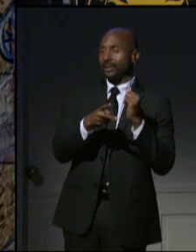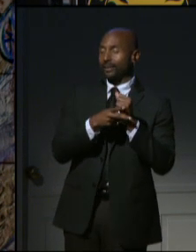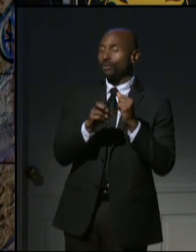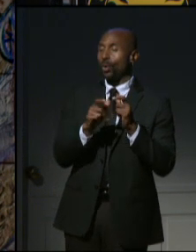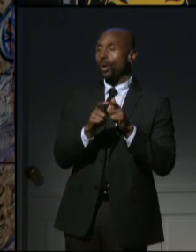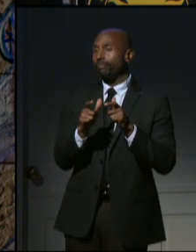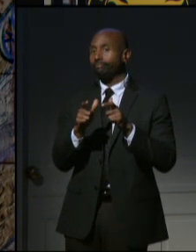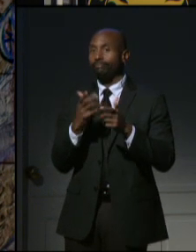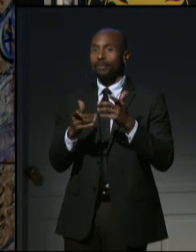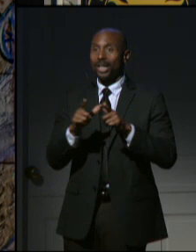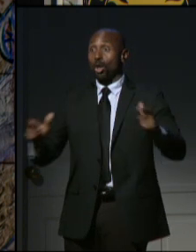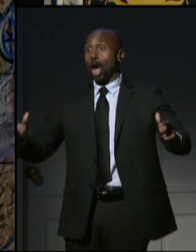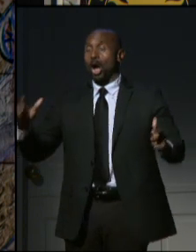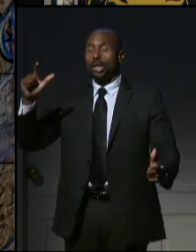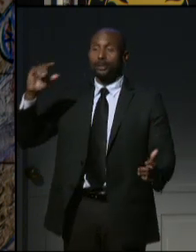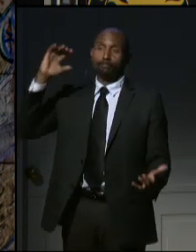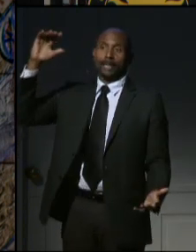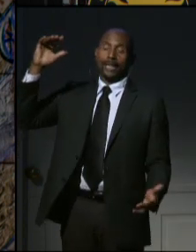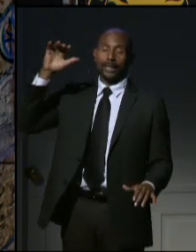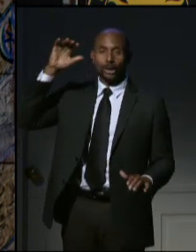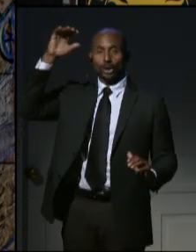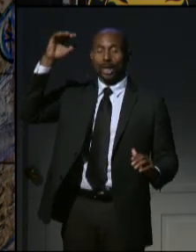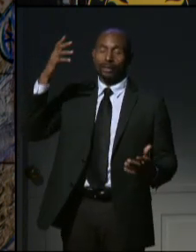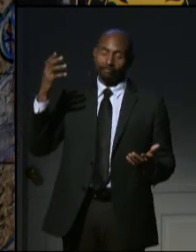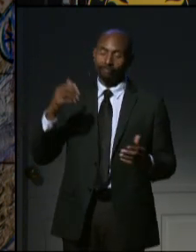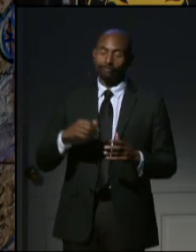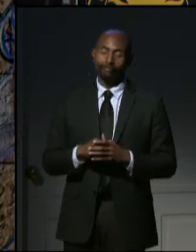this up because our mission since